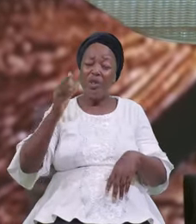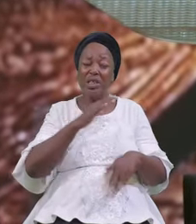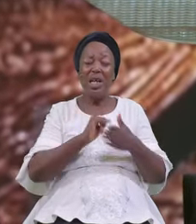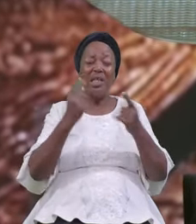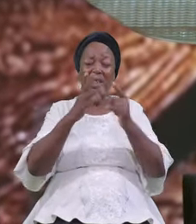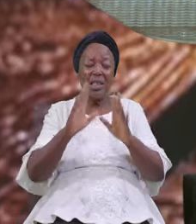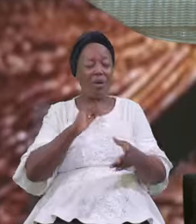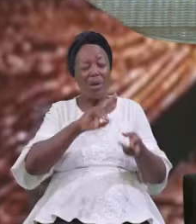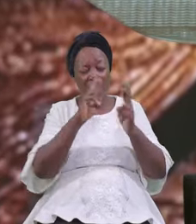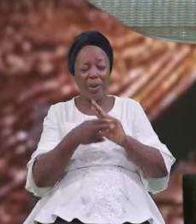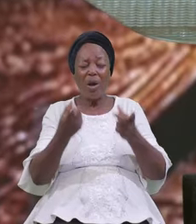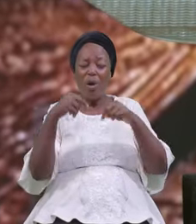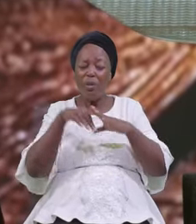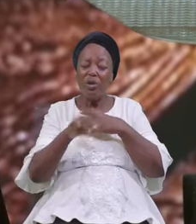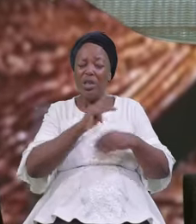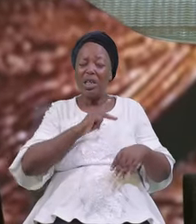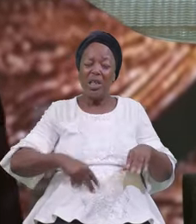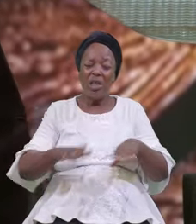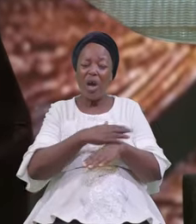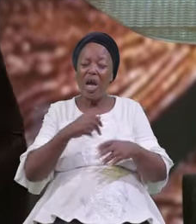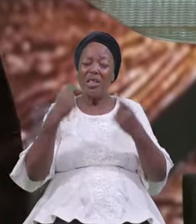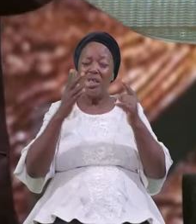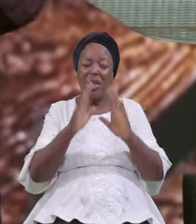into the kingdom, and sinners will be saved, and